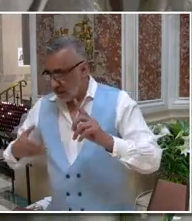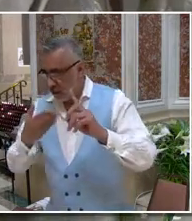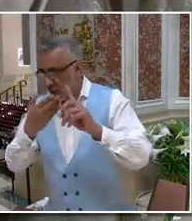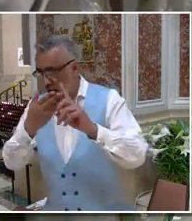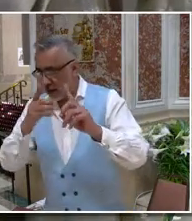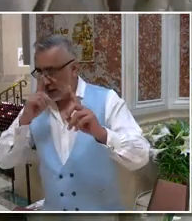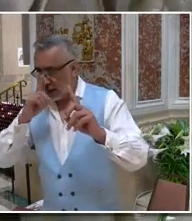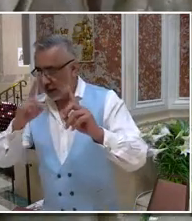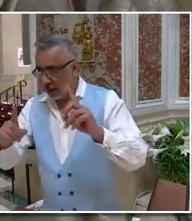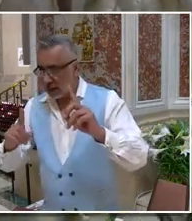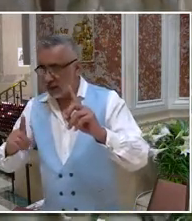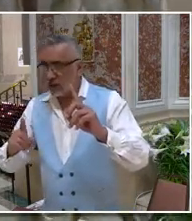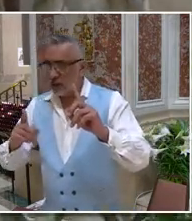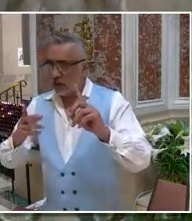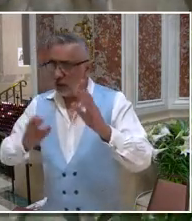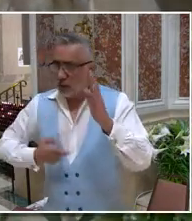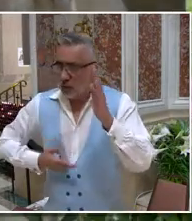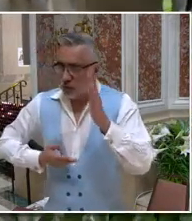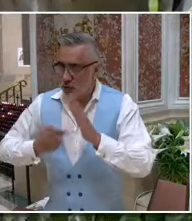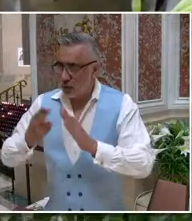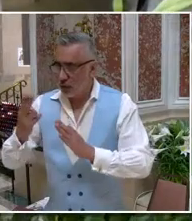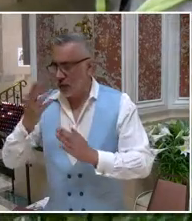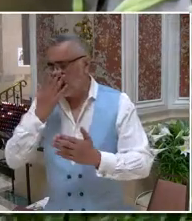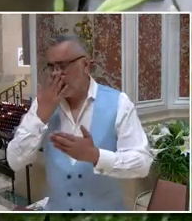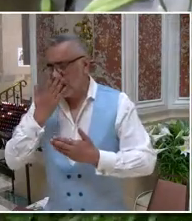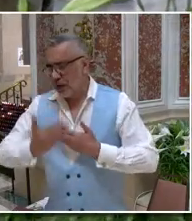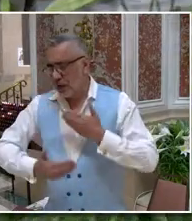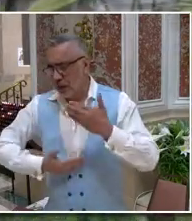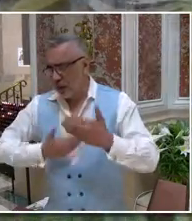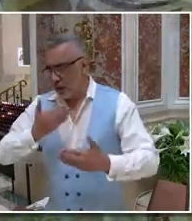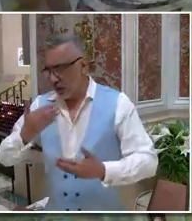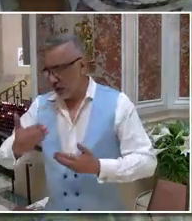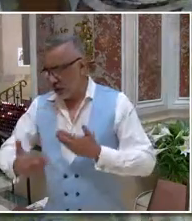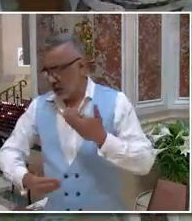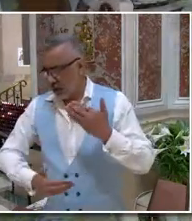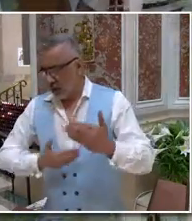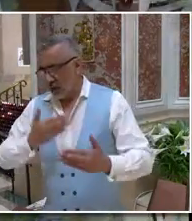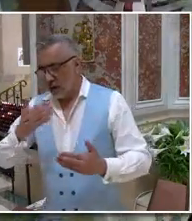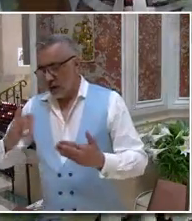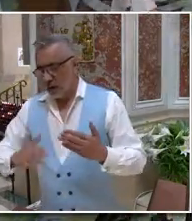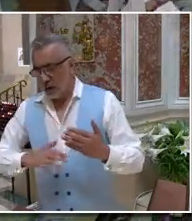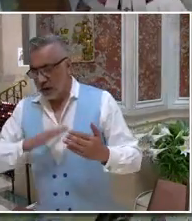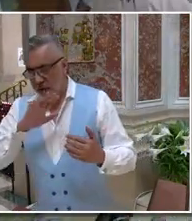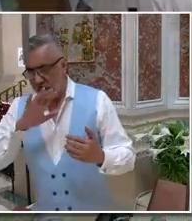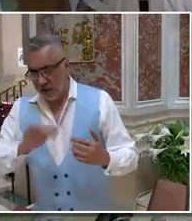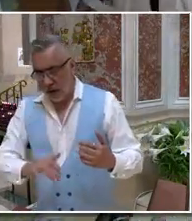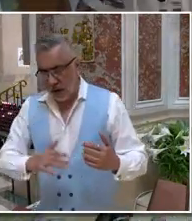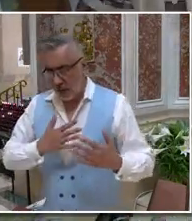Give thanks to the Lord, for he is good, for his love endures.